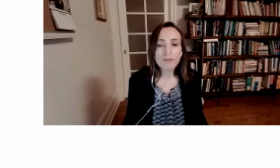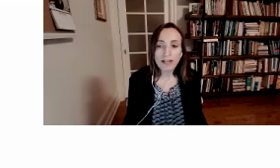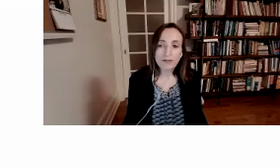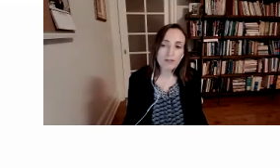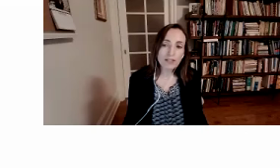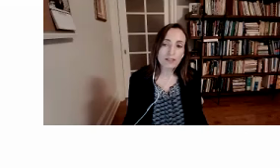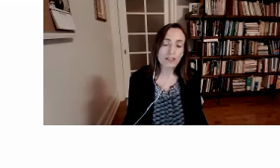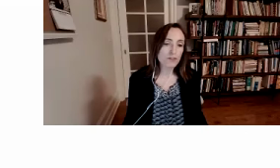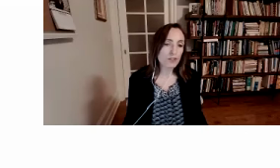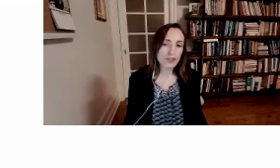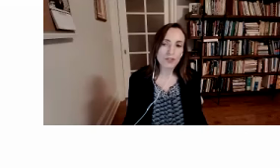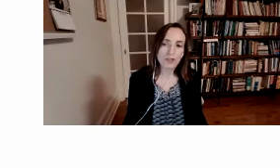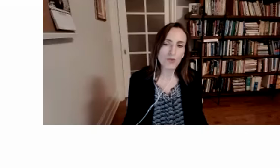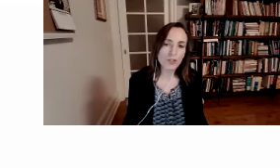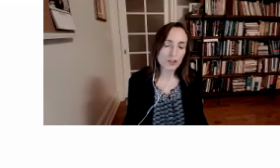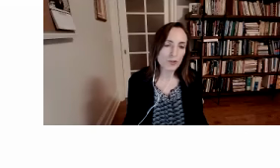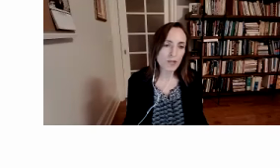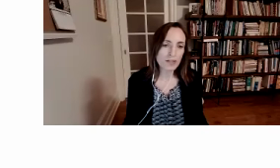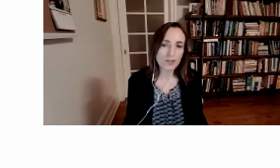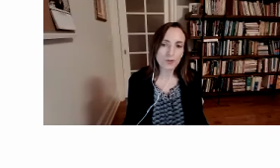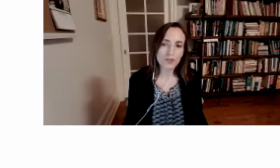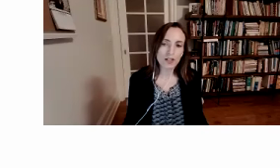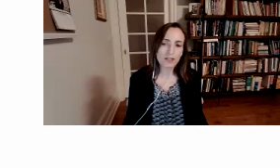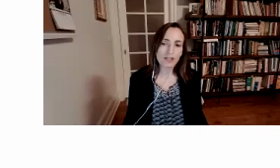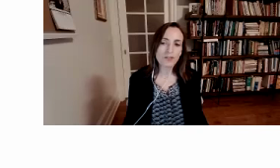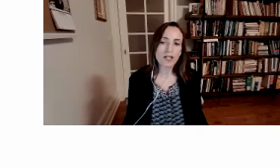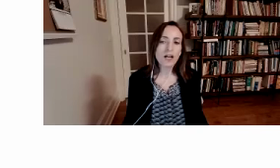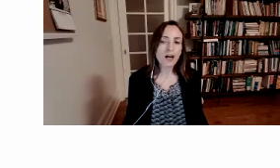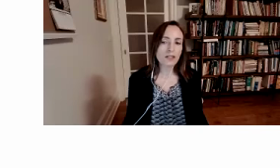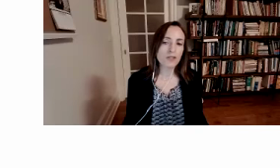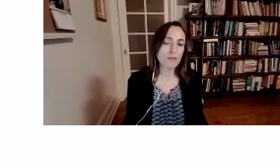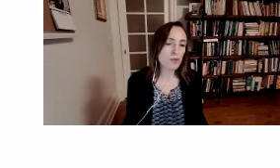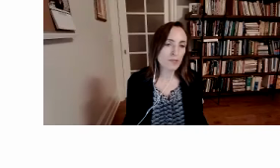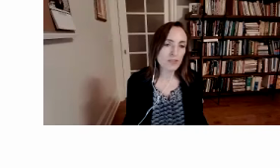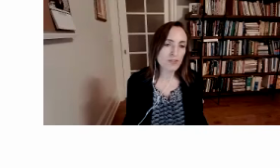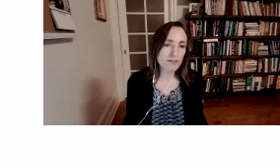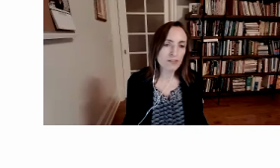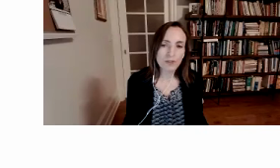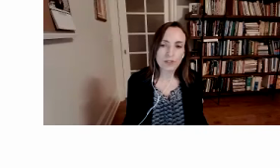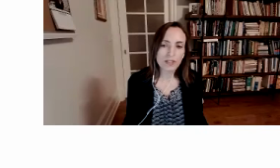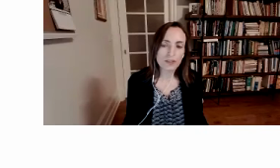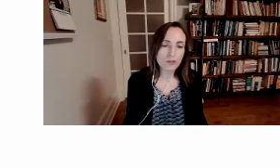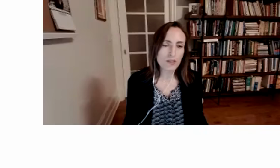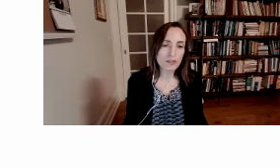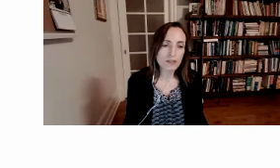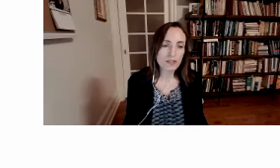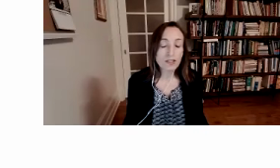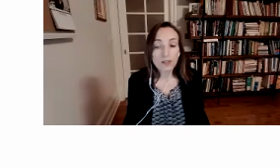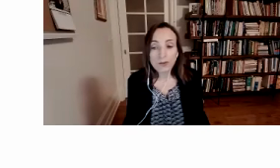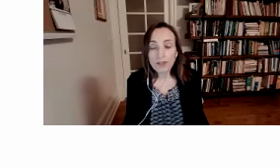speech might reflect the convergence of acoustic cues and discourse context on the same prominence level for a particular